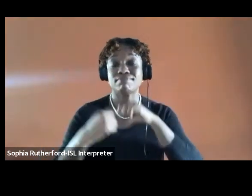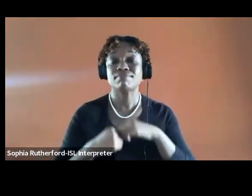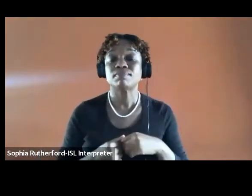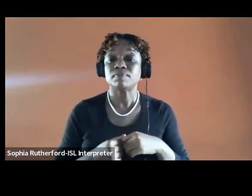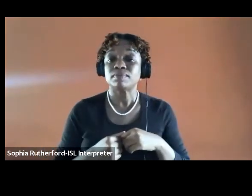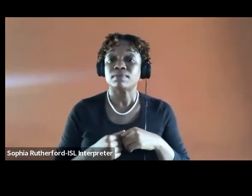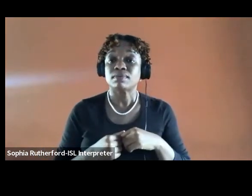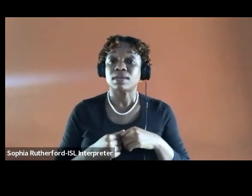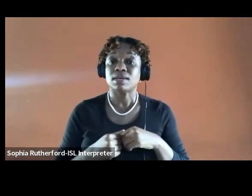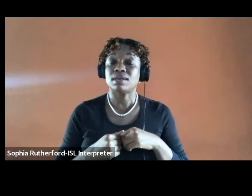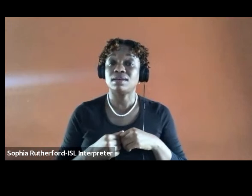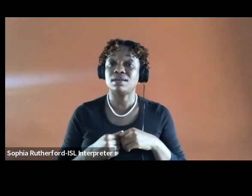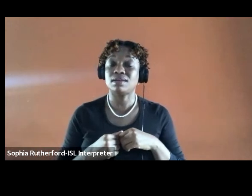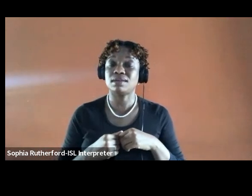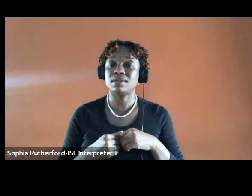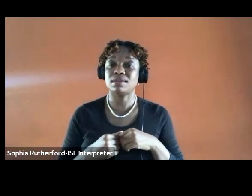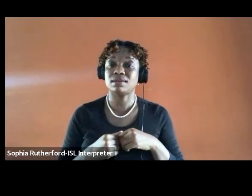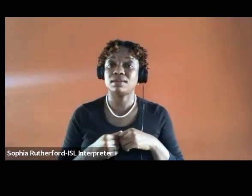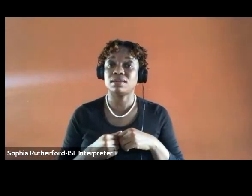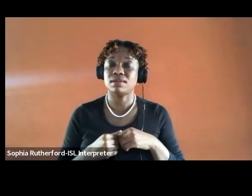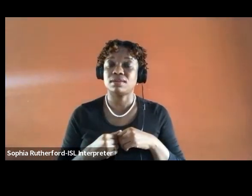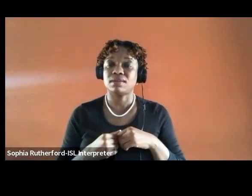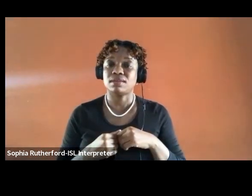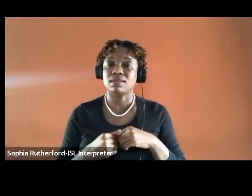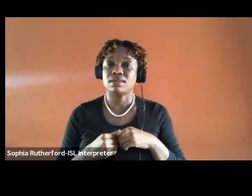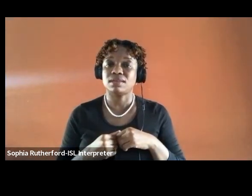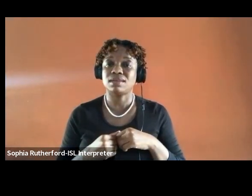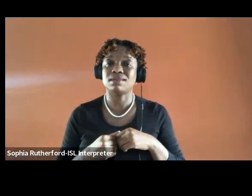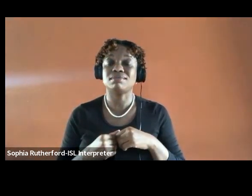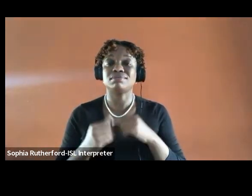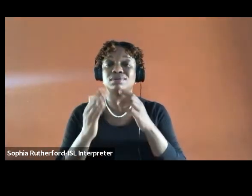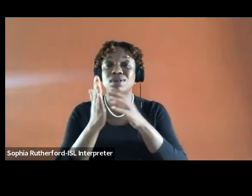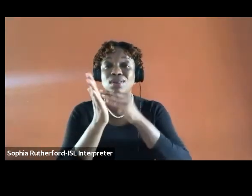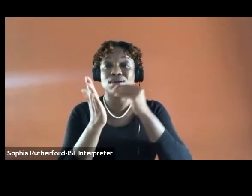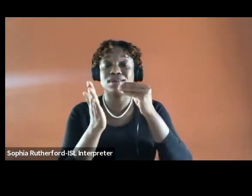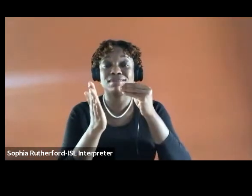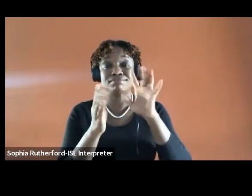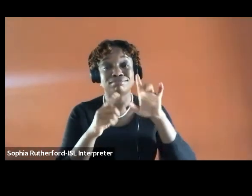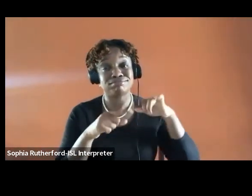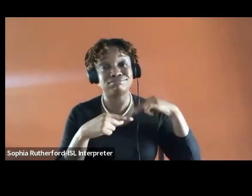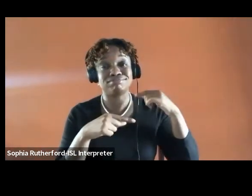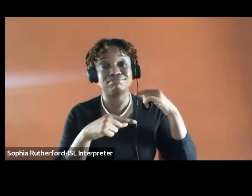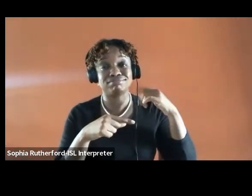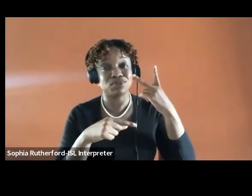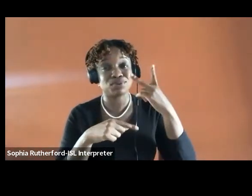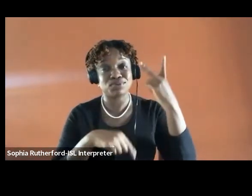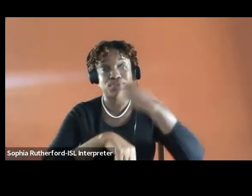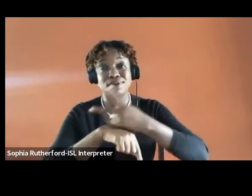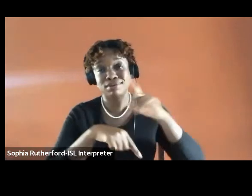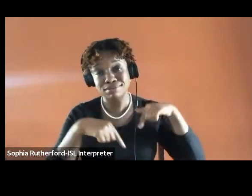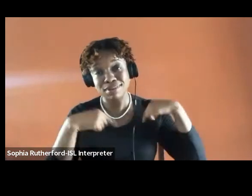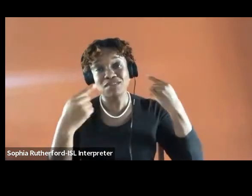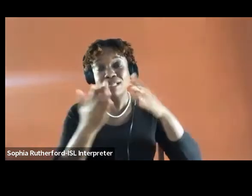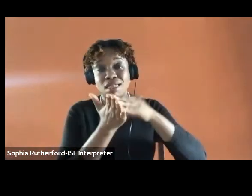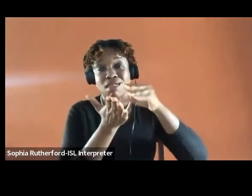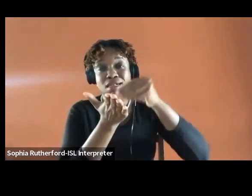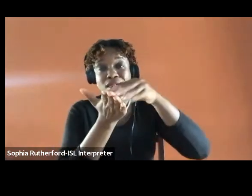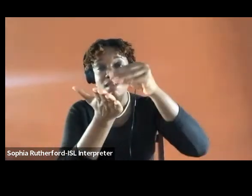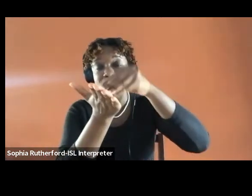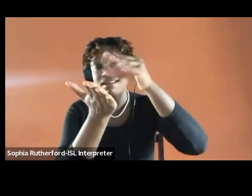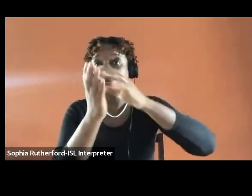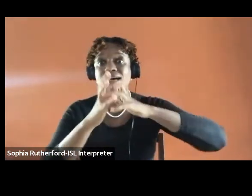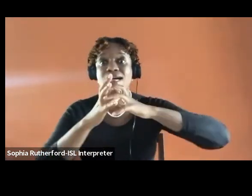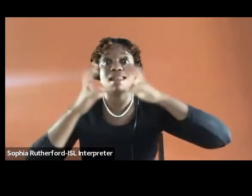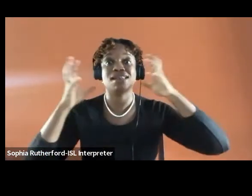and the amount of learning that took place over the last 2 days in this conference. And we